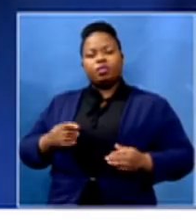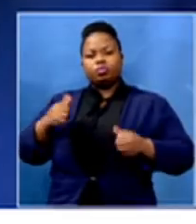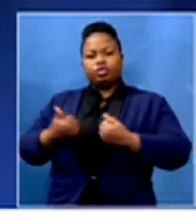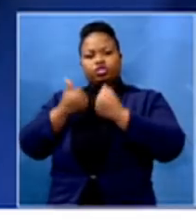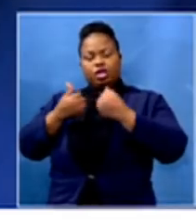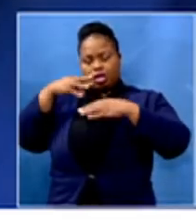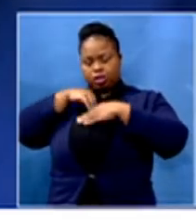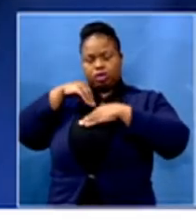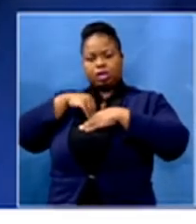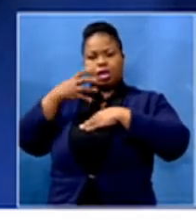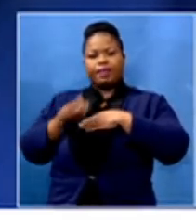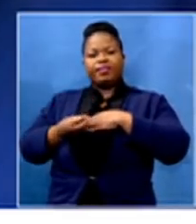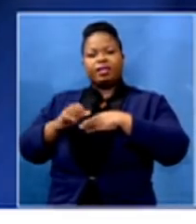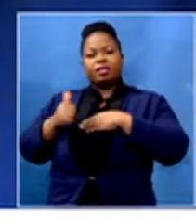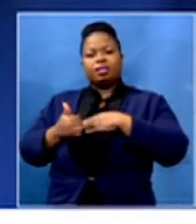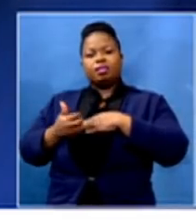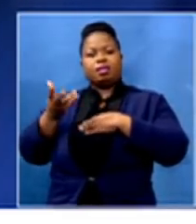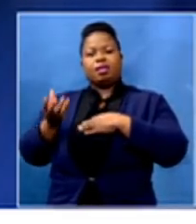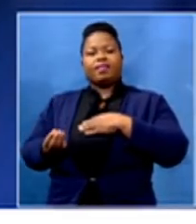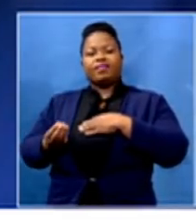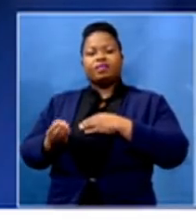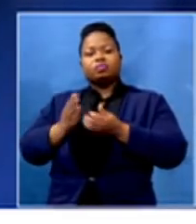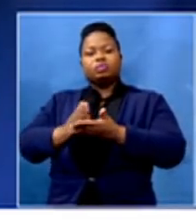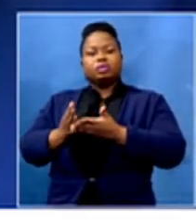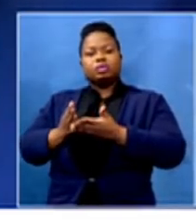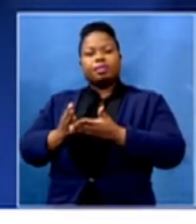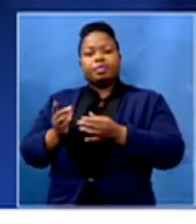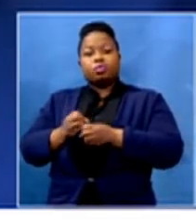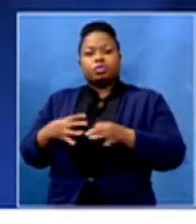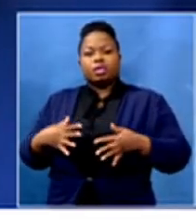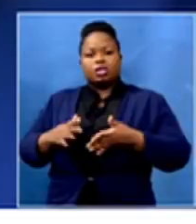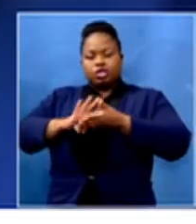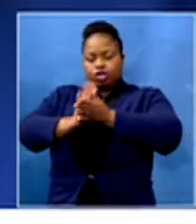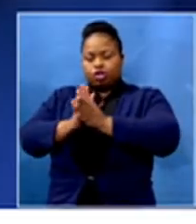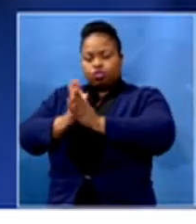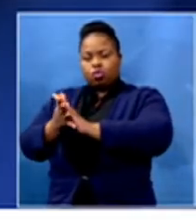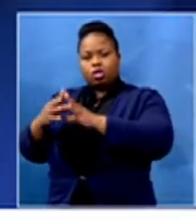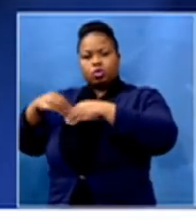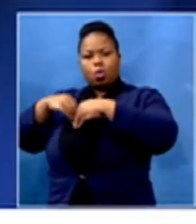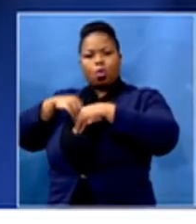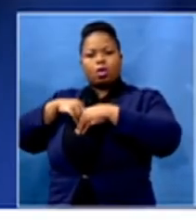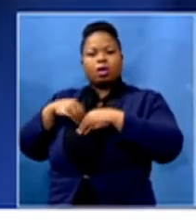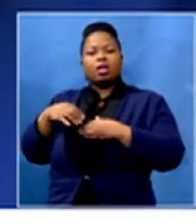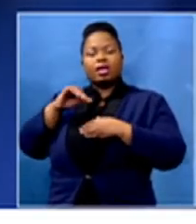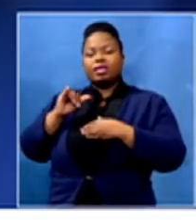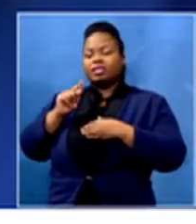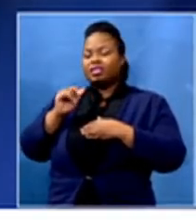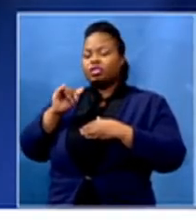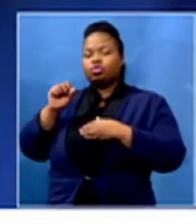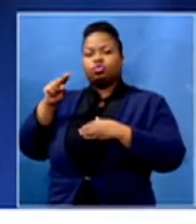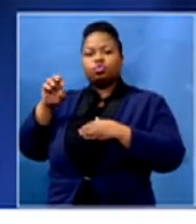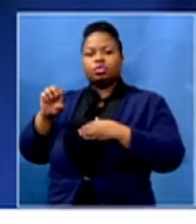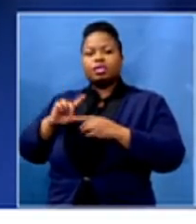and therefore creates certain reaction that begins to destroy its own tissues. And so you use the drugs which are